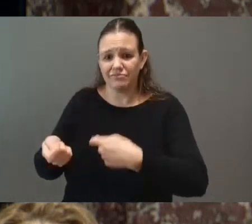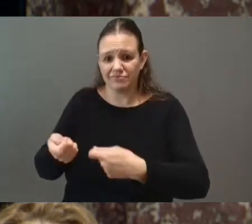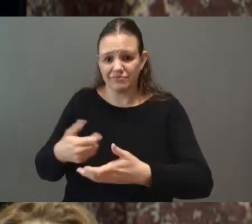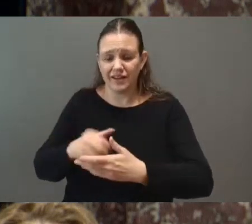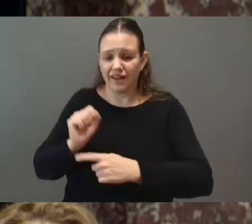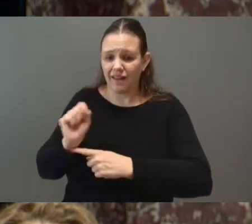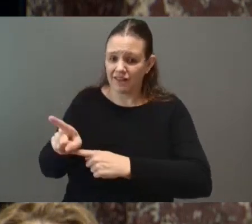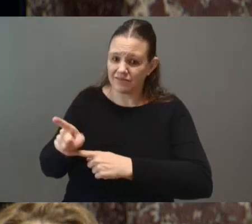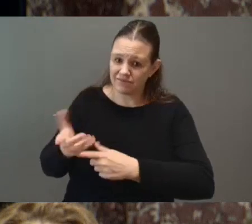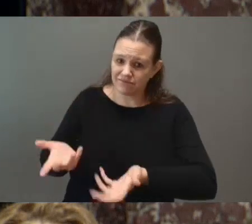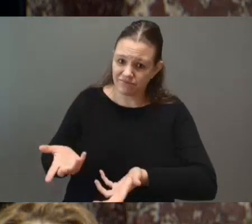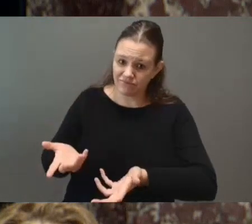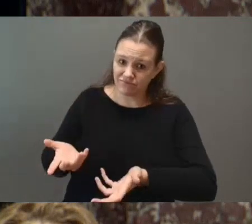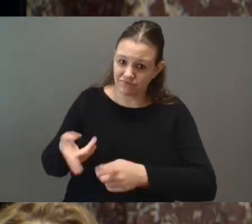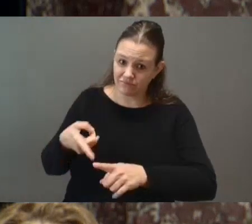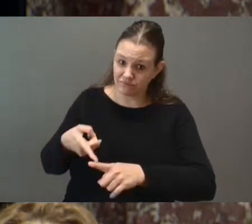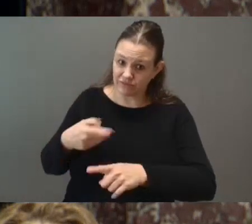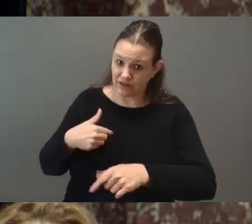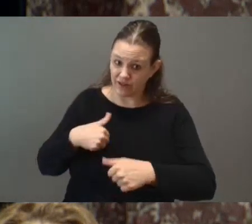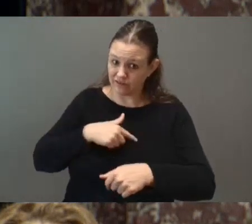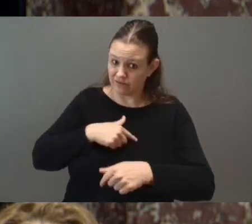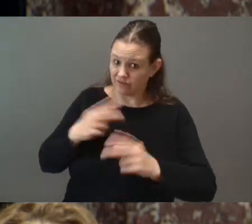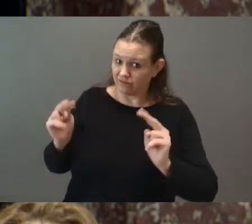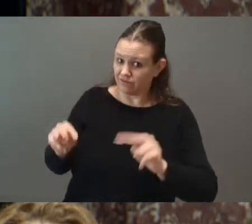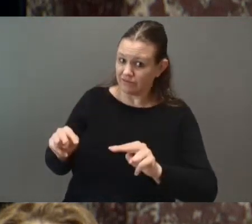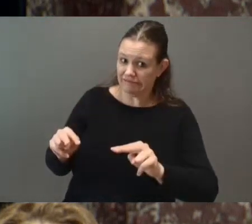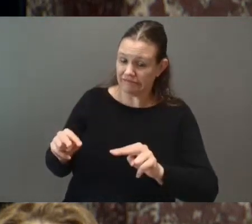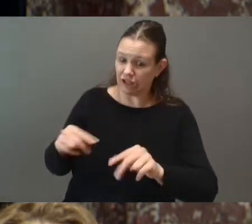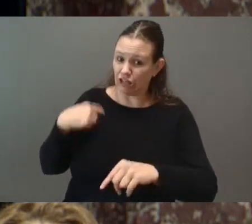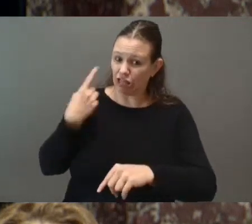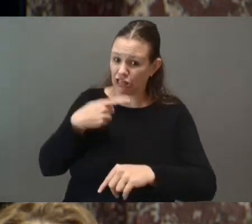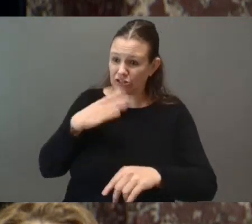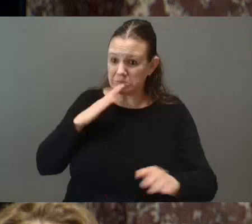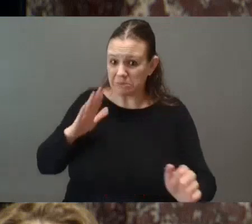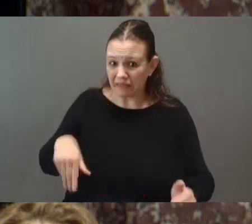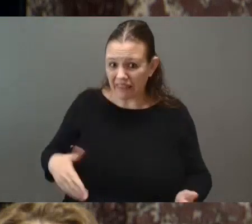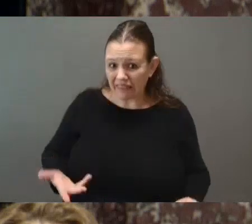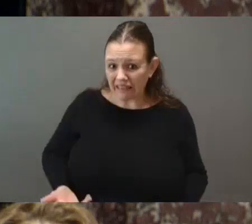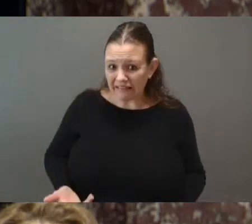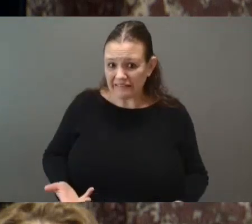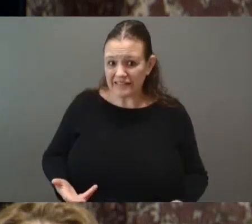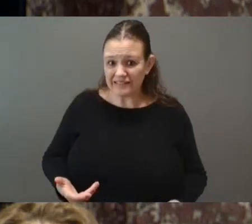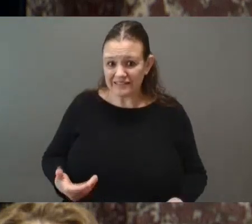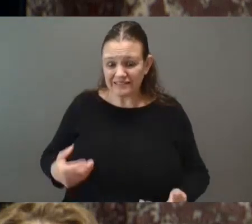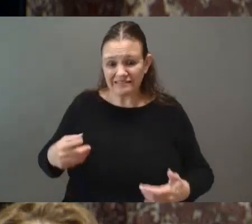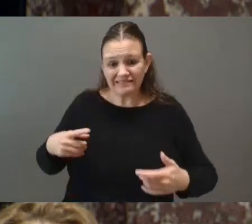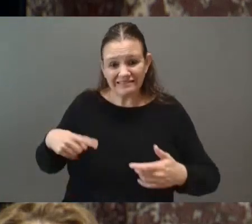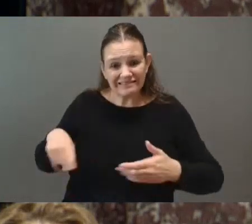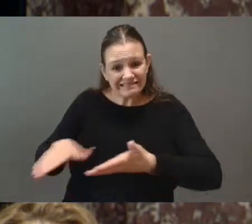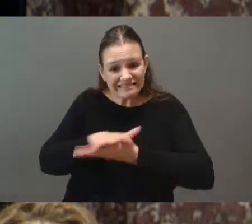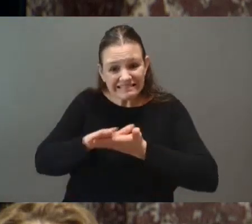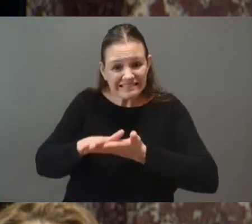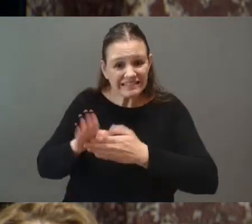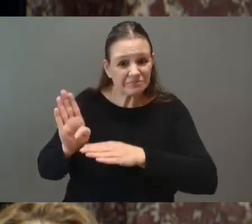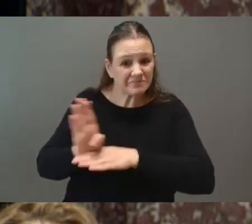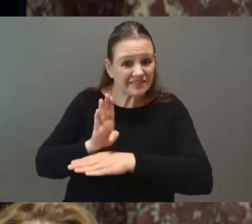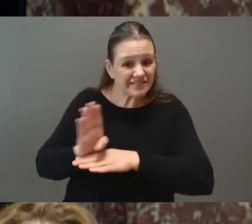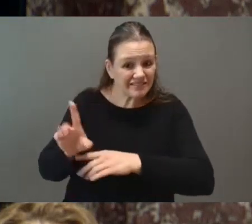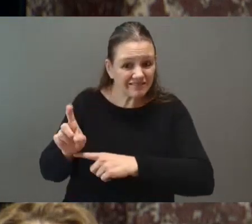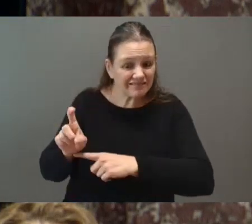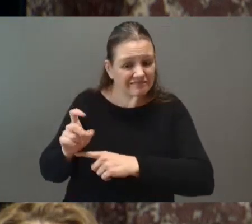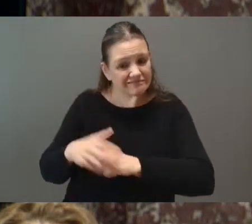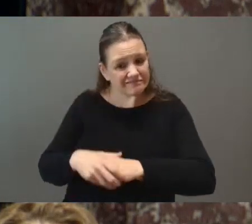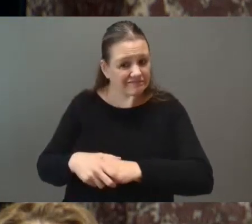does not pass the smells test. Will the Premier commit today to doing a forensic audit of BC